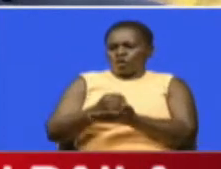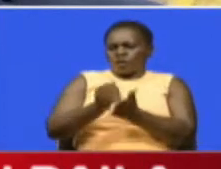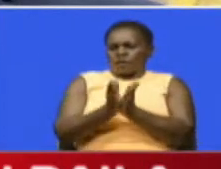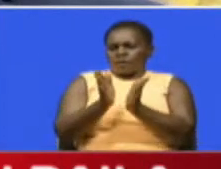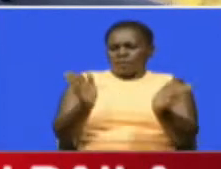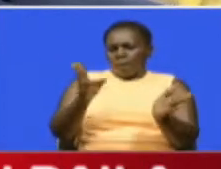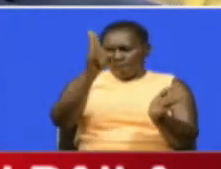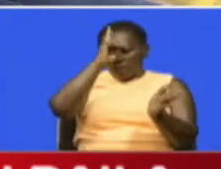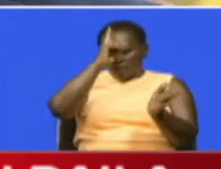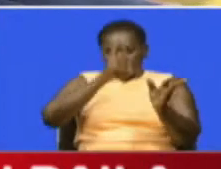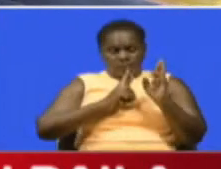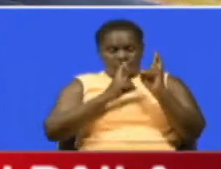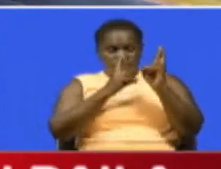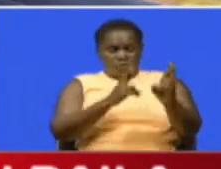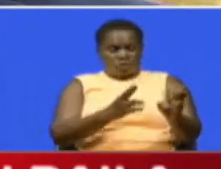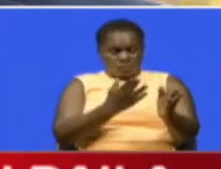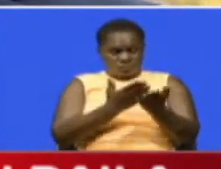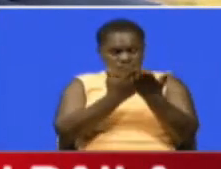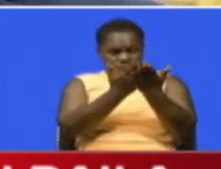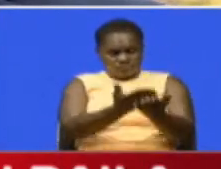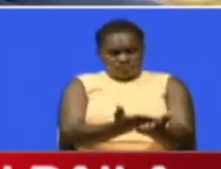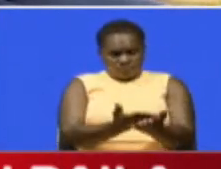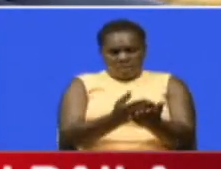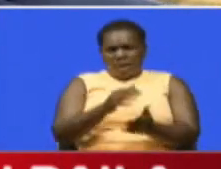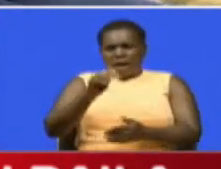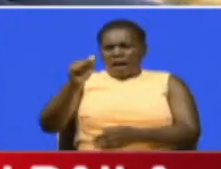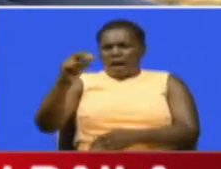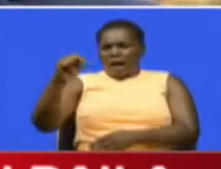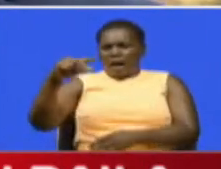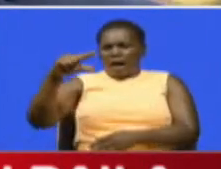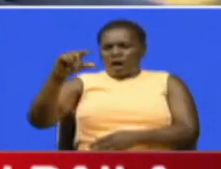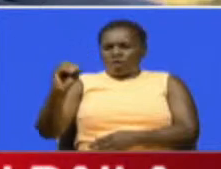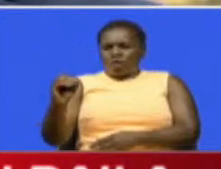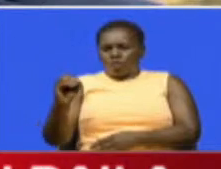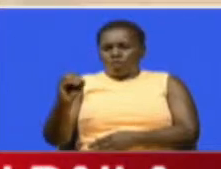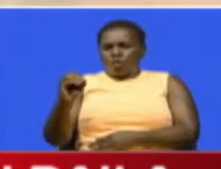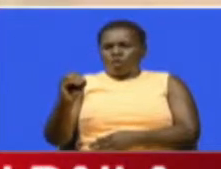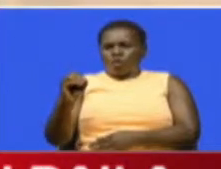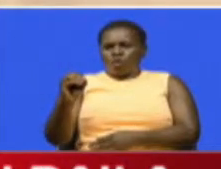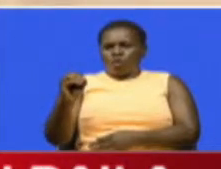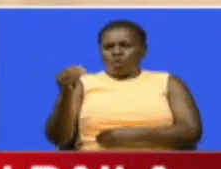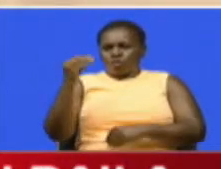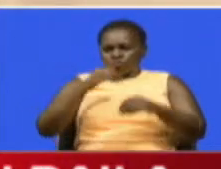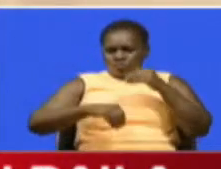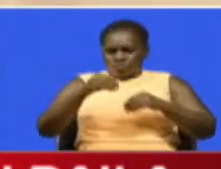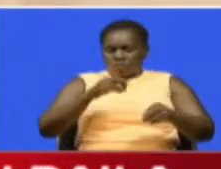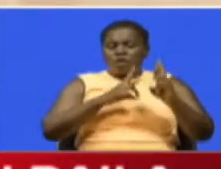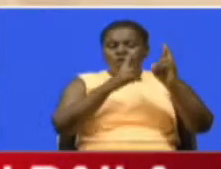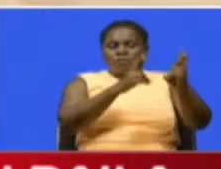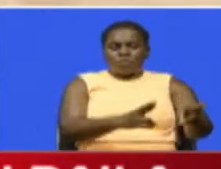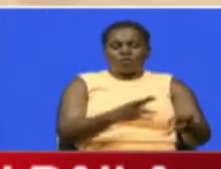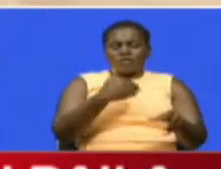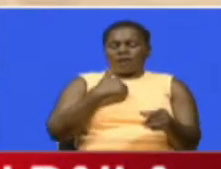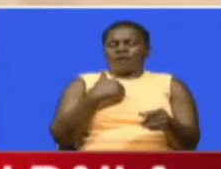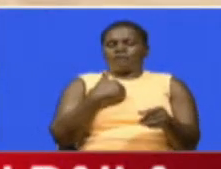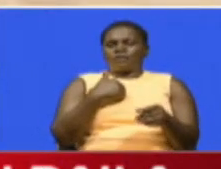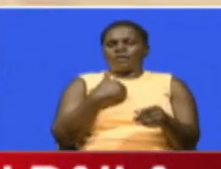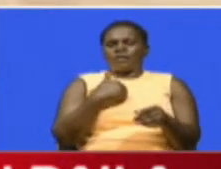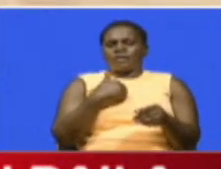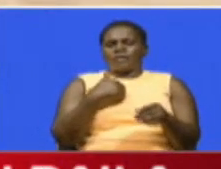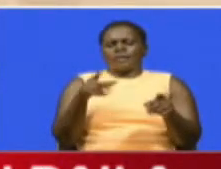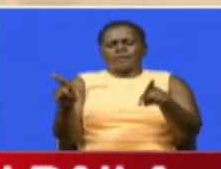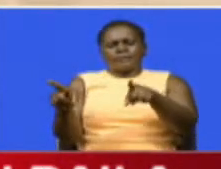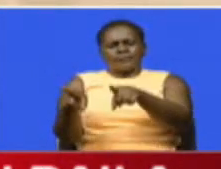produced a report. The Anglo-Leasing, Kroll, produced a report.